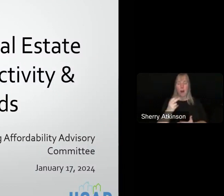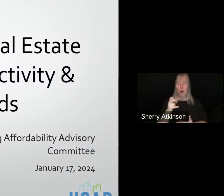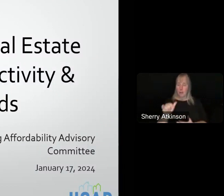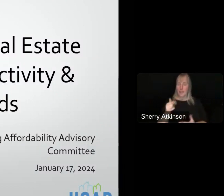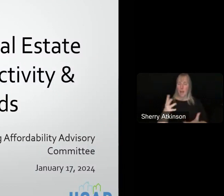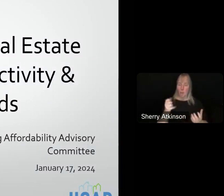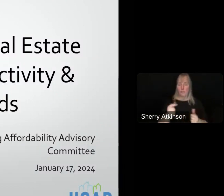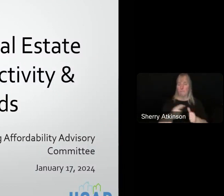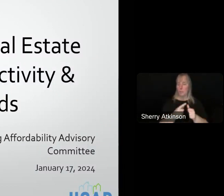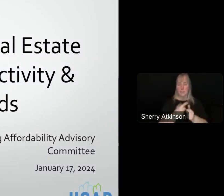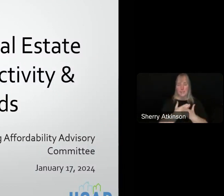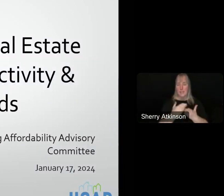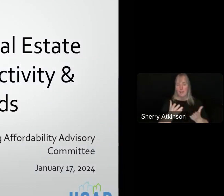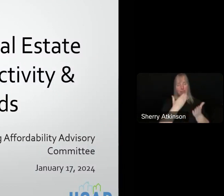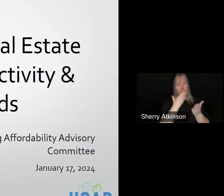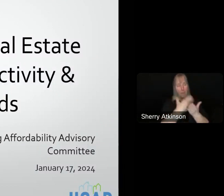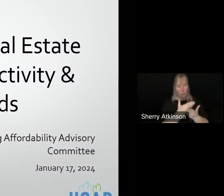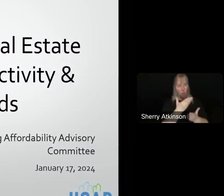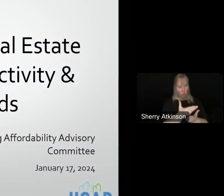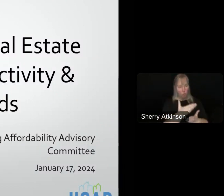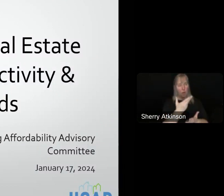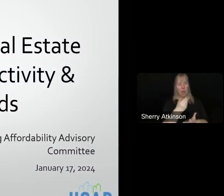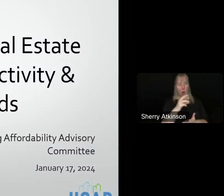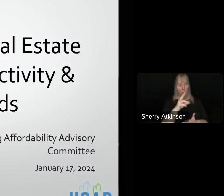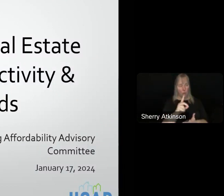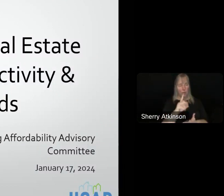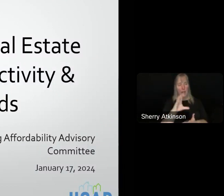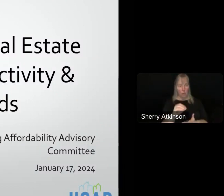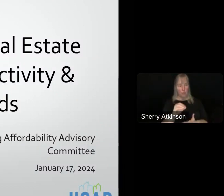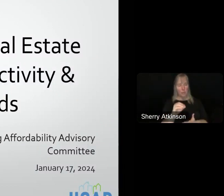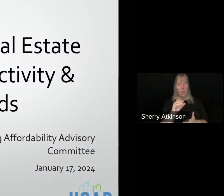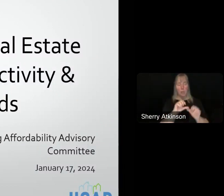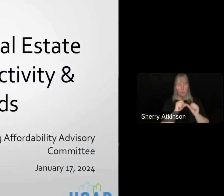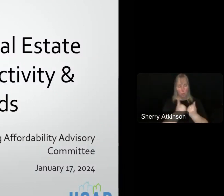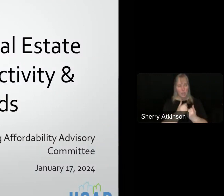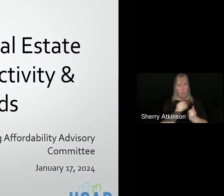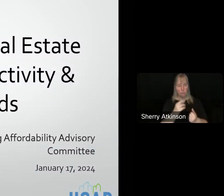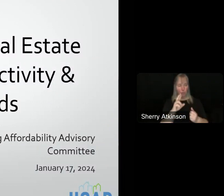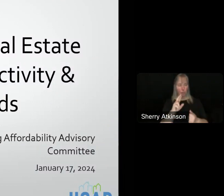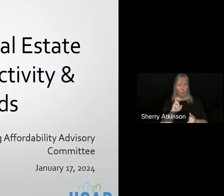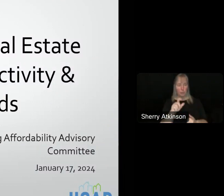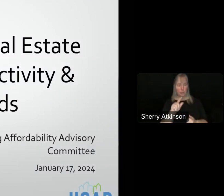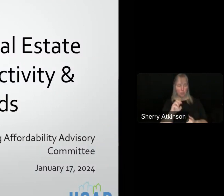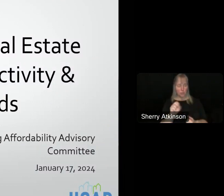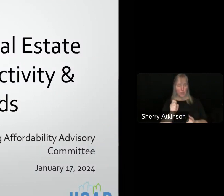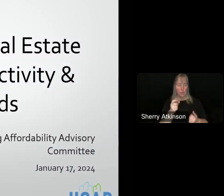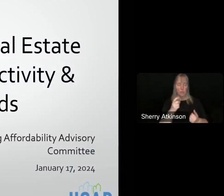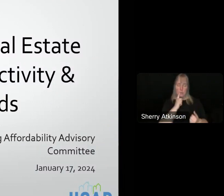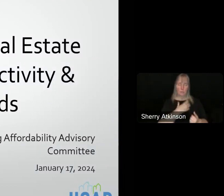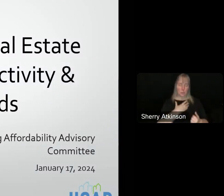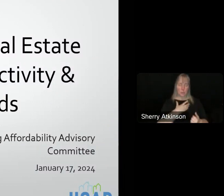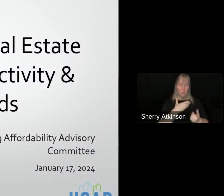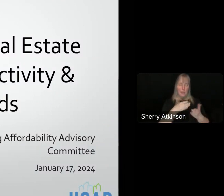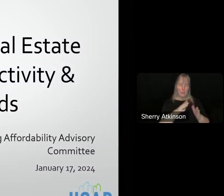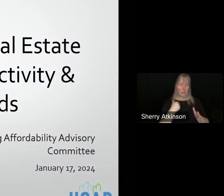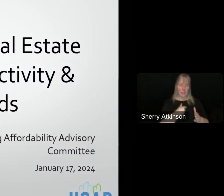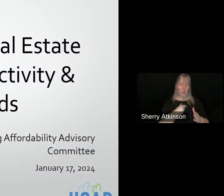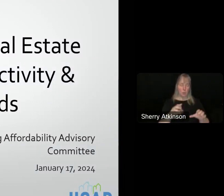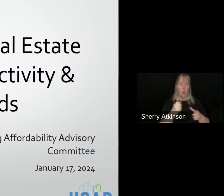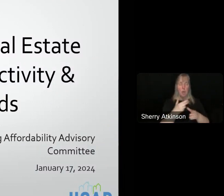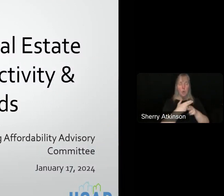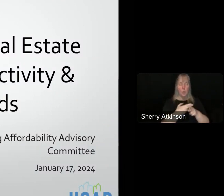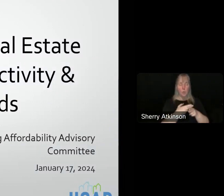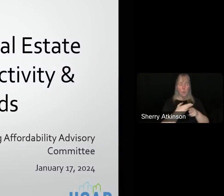thank you, the Howard County Association of Realtors. Really appreciate you allowing us to do a quick share today. And so we're just going to kind of give